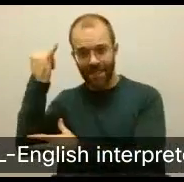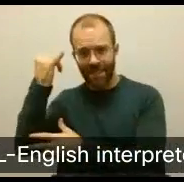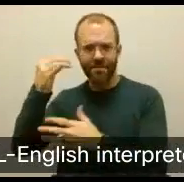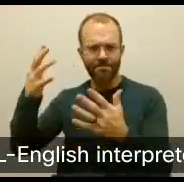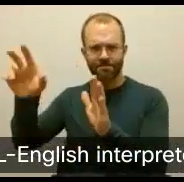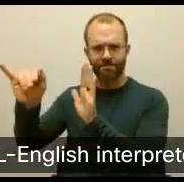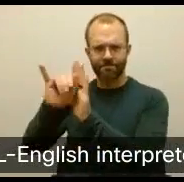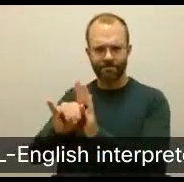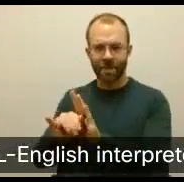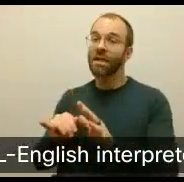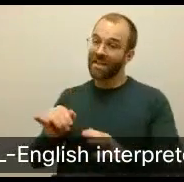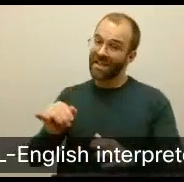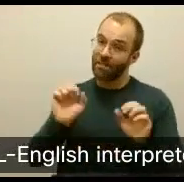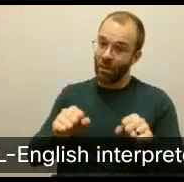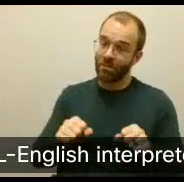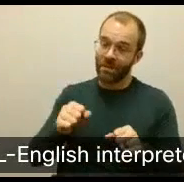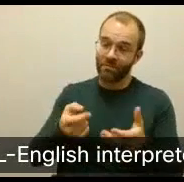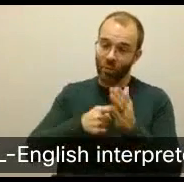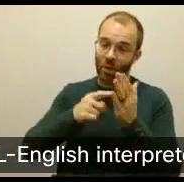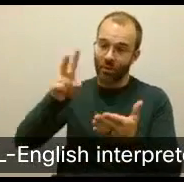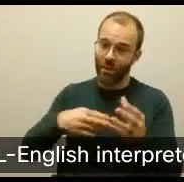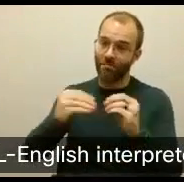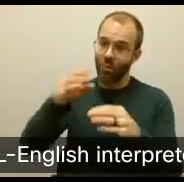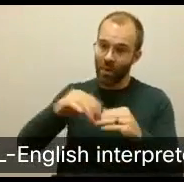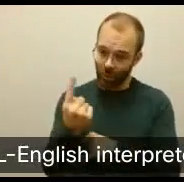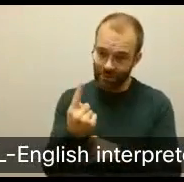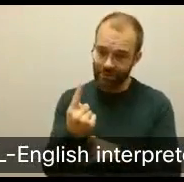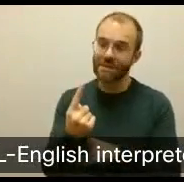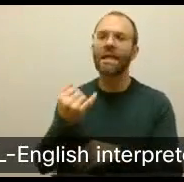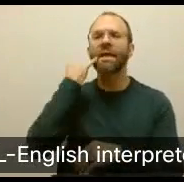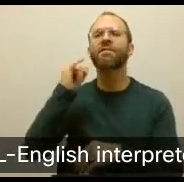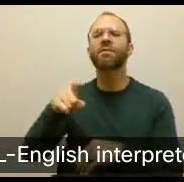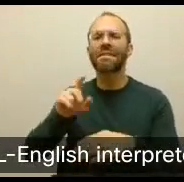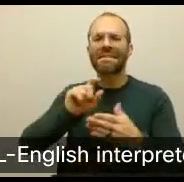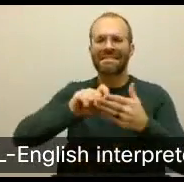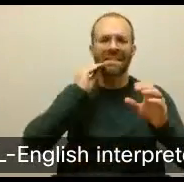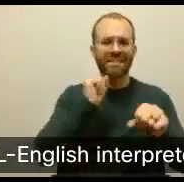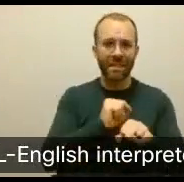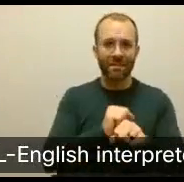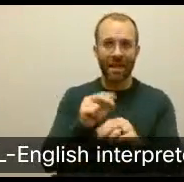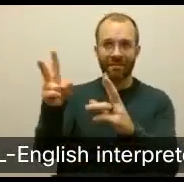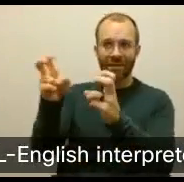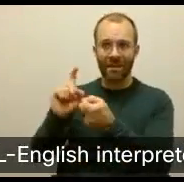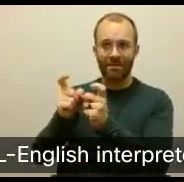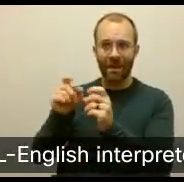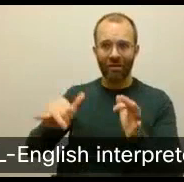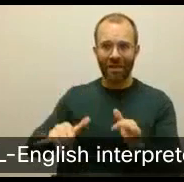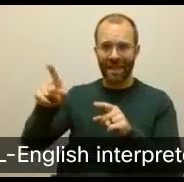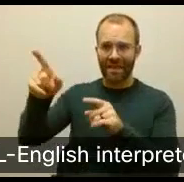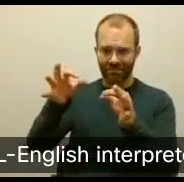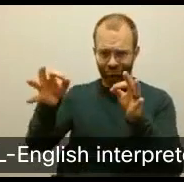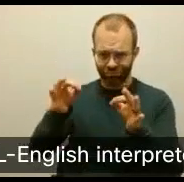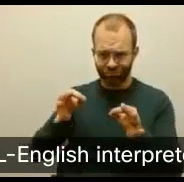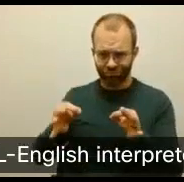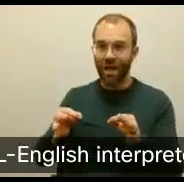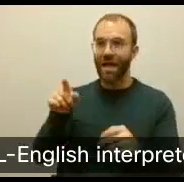reading a text more than one time. So when you're writing an assignment and you need to paraphrase something, please ensure you're giving yourself enough time to focus on